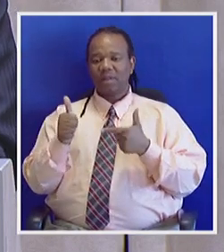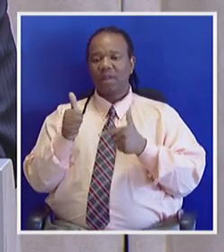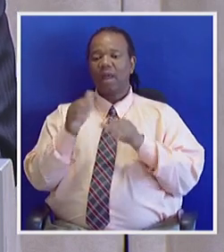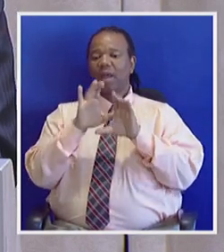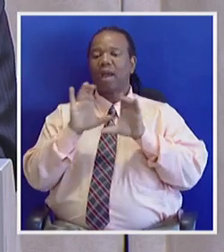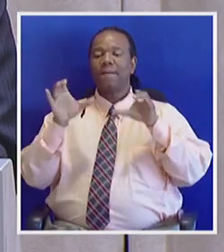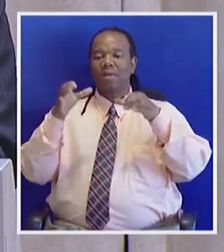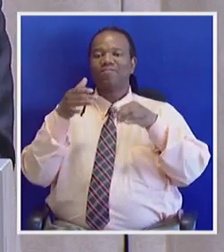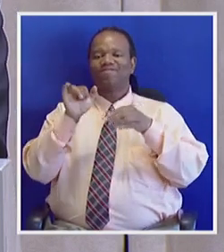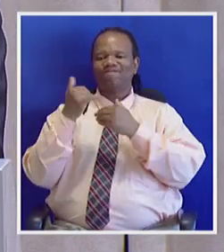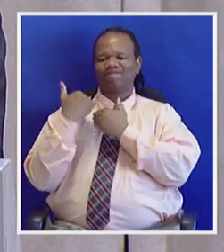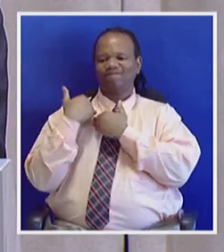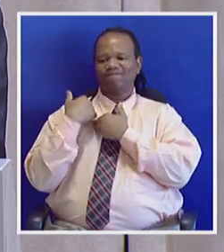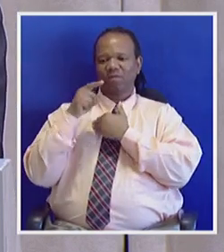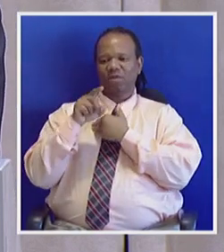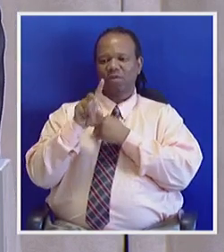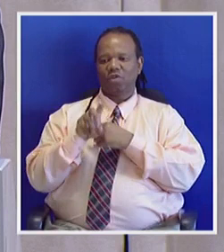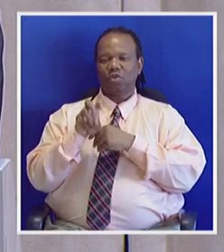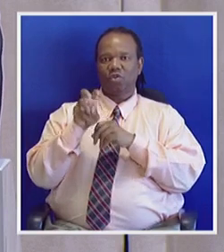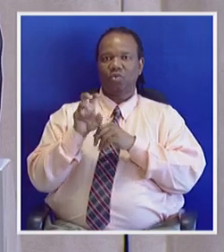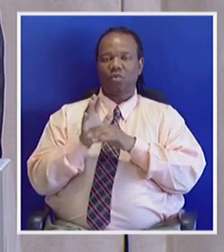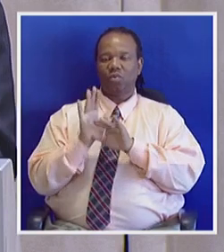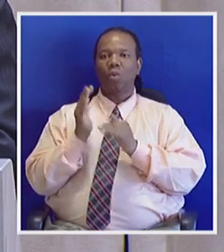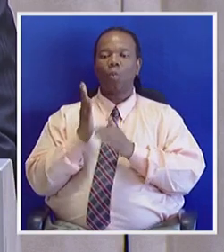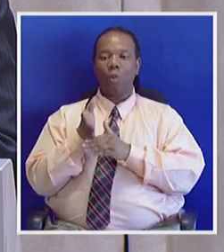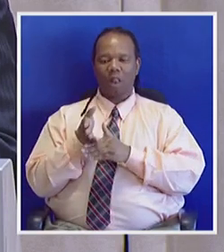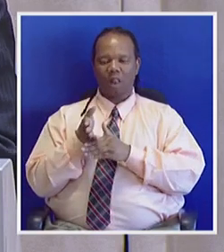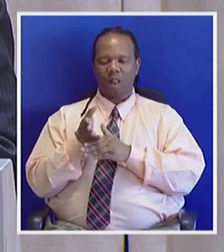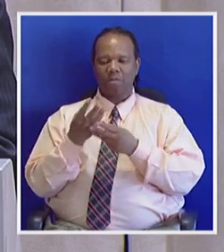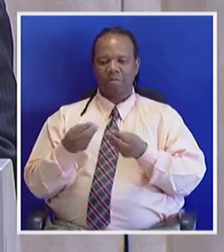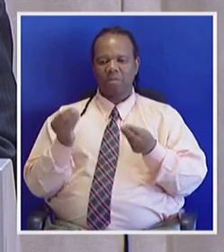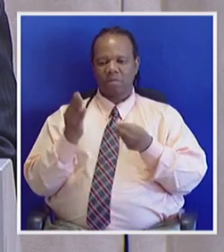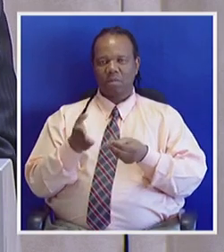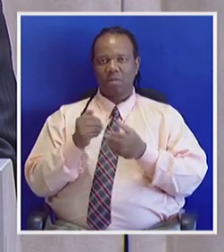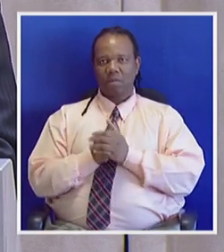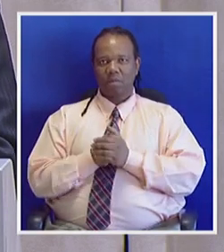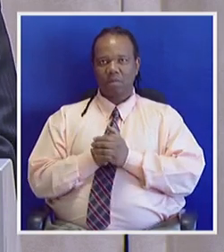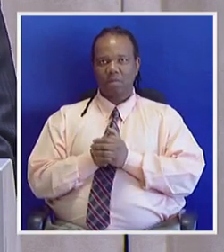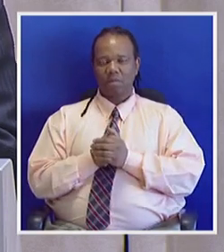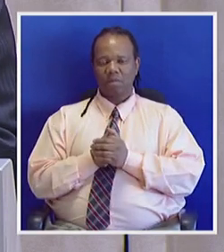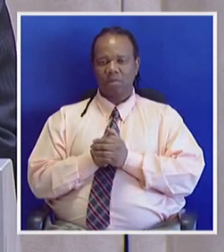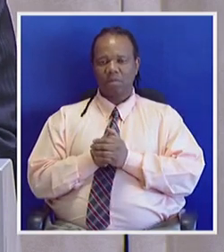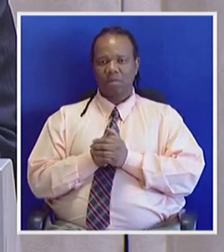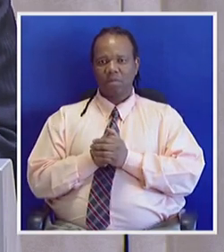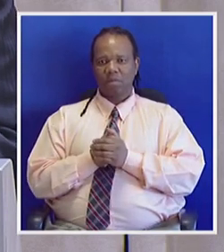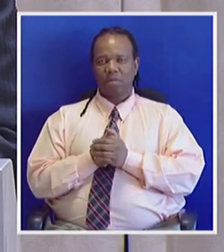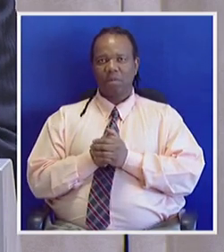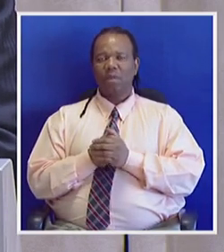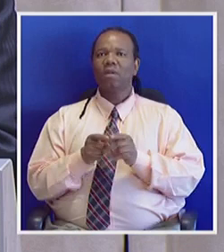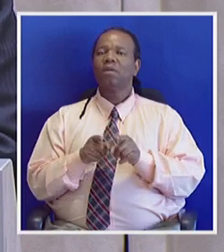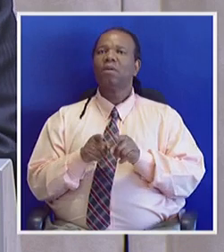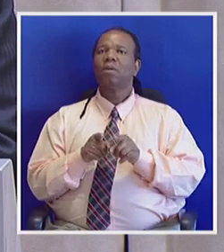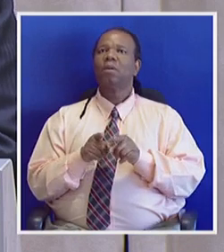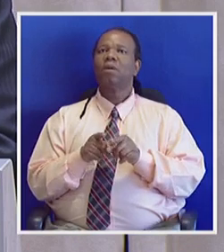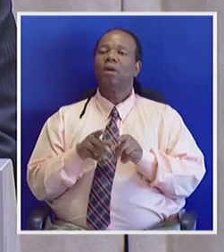And so Cabinet will address this matter as it always addresses matters